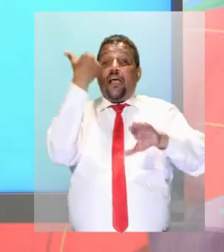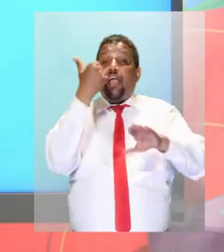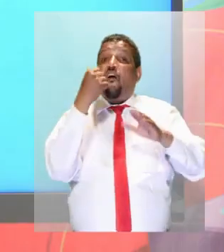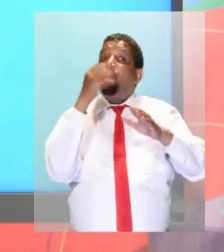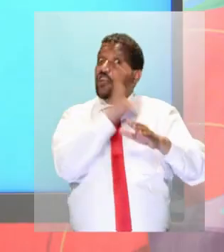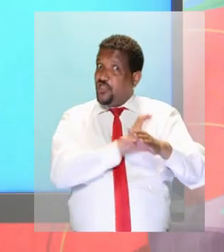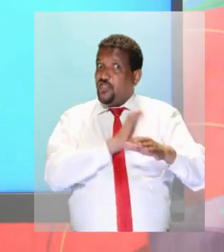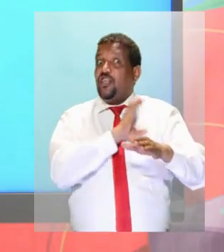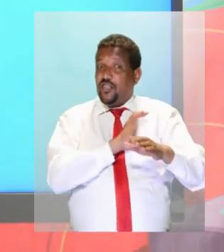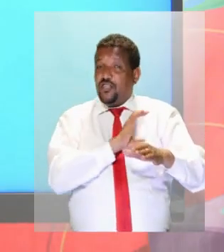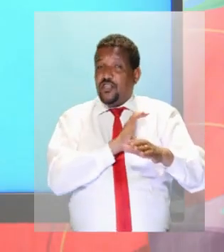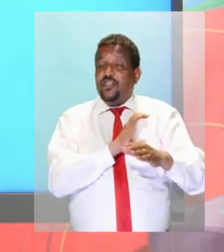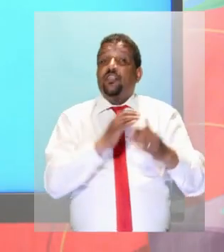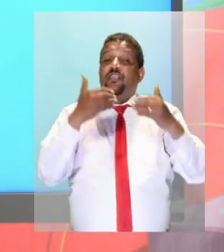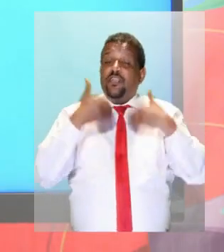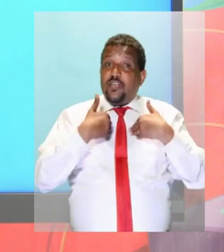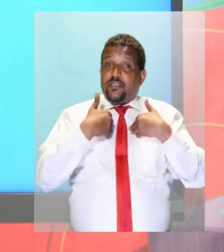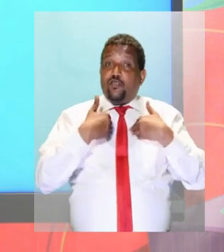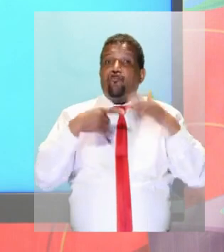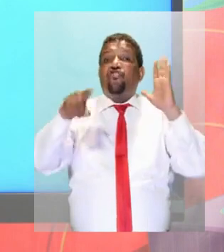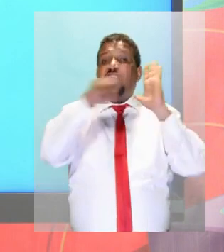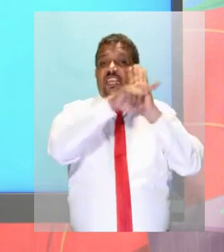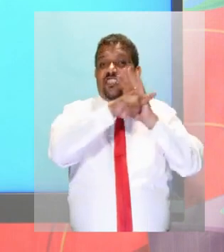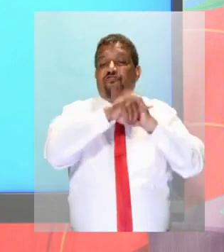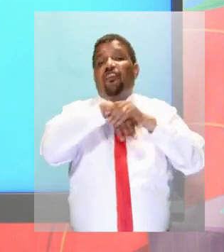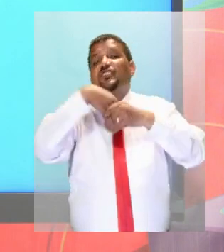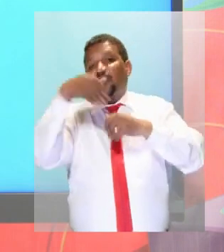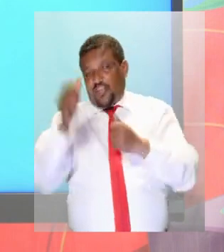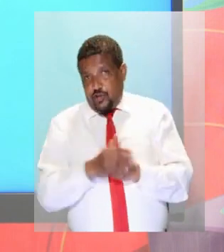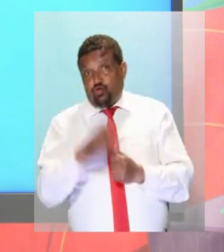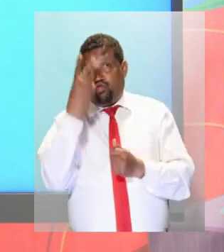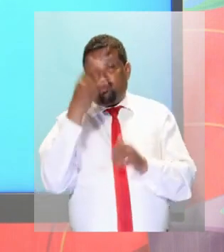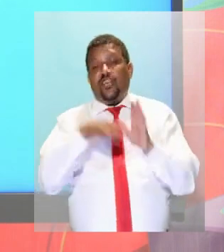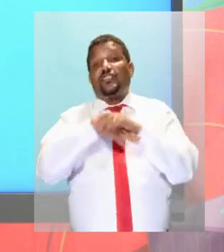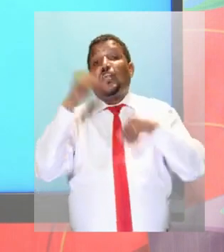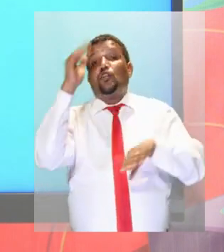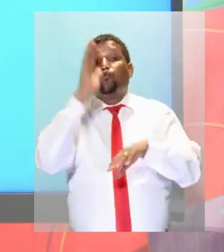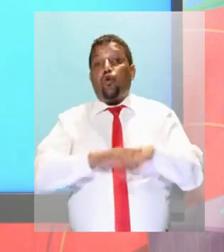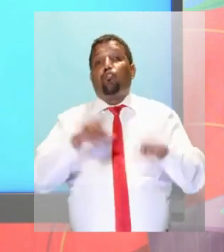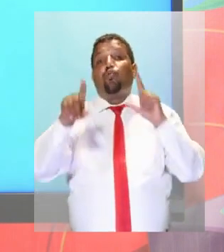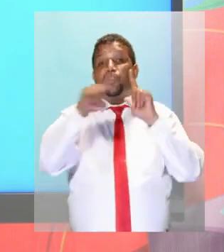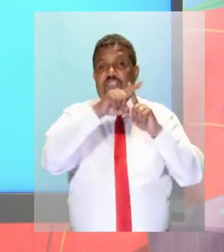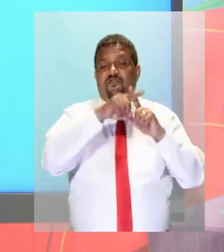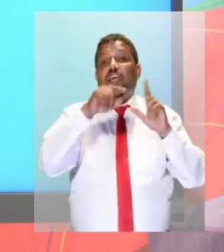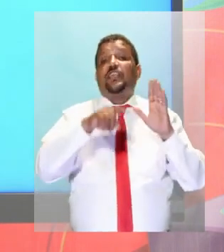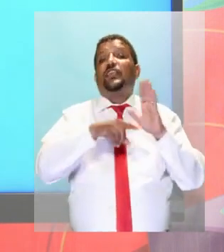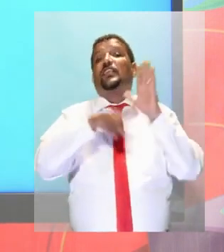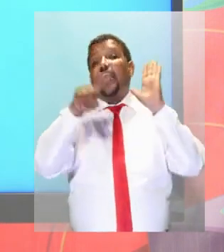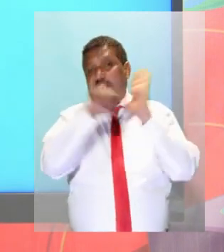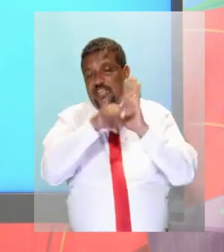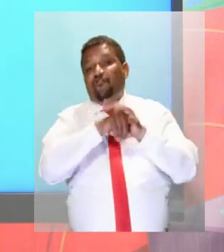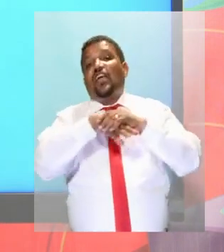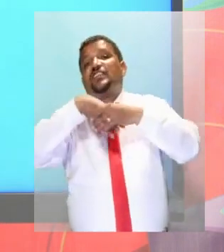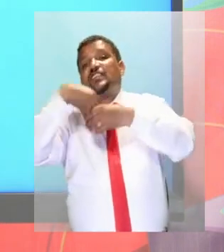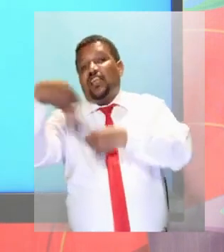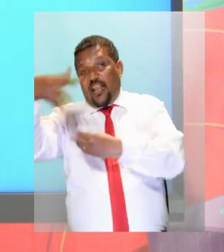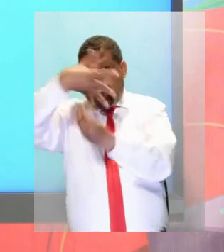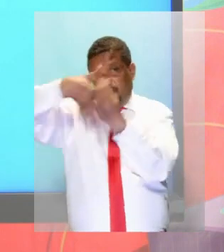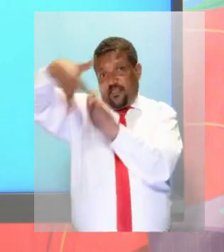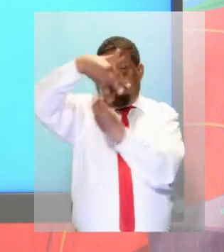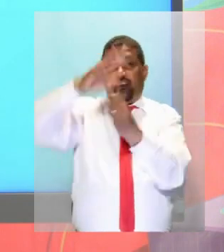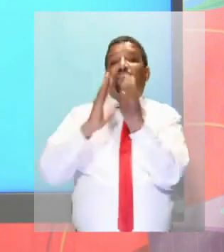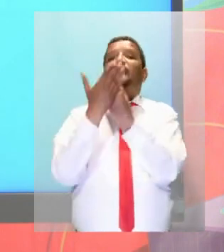feature is existence of negative externalities. There are two externalities called positive and negative externalities.